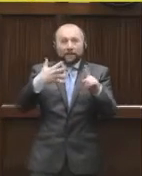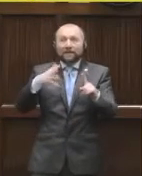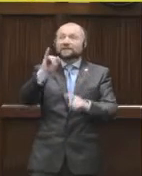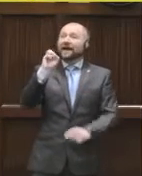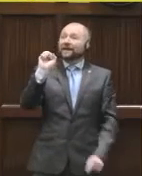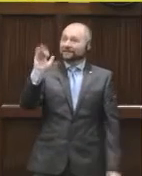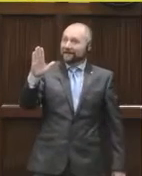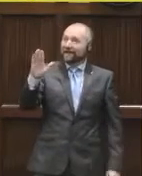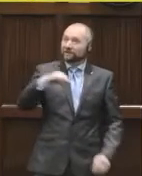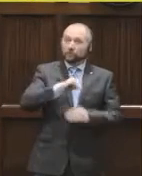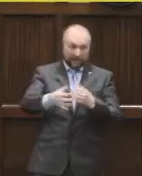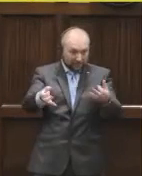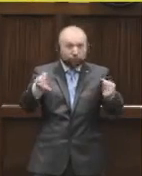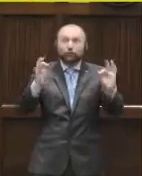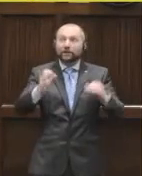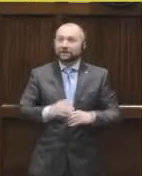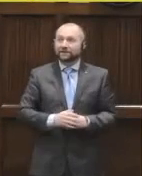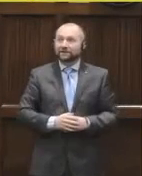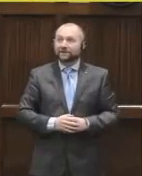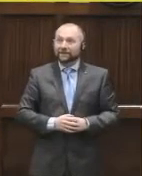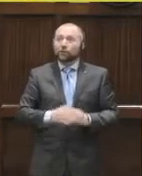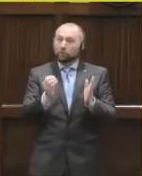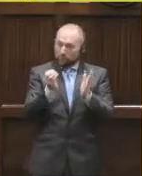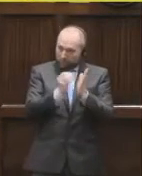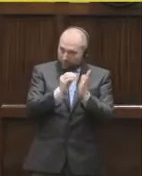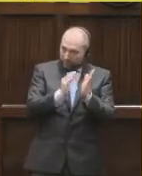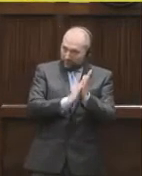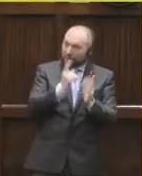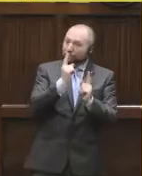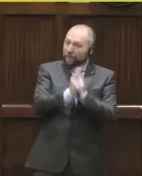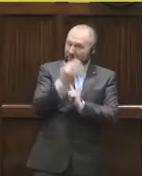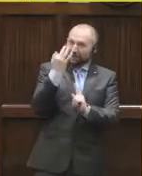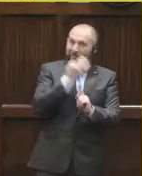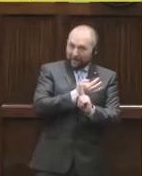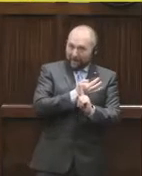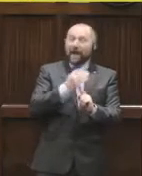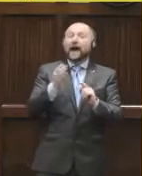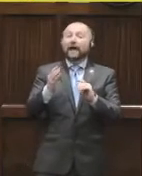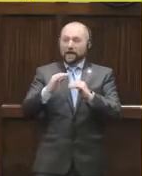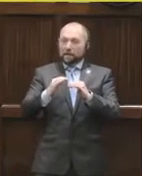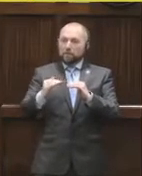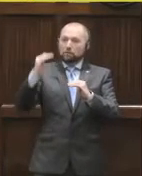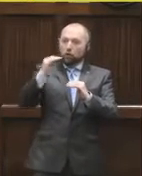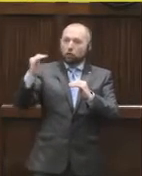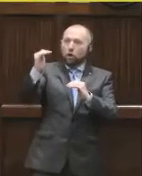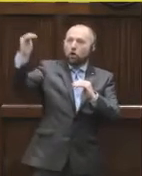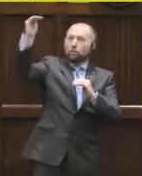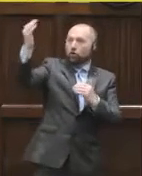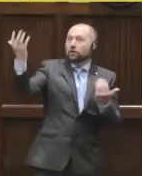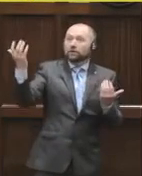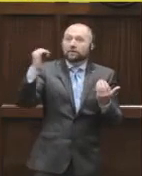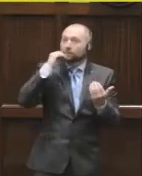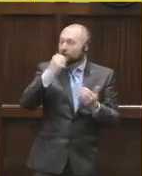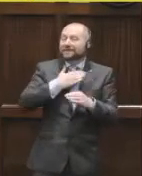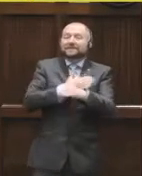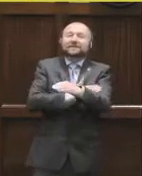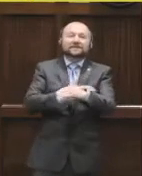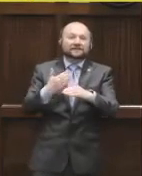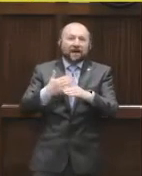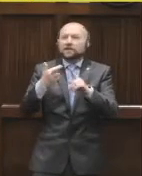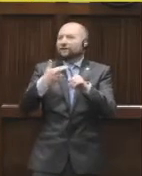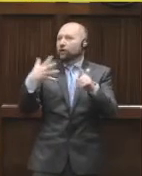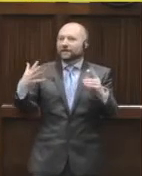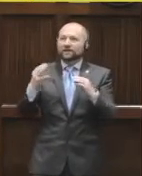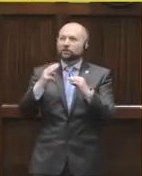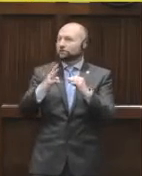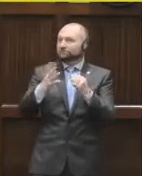Language today, great. We're going to bank that and we're going to build on it, because it's only the start of recognition for